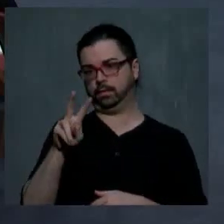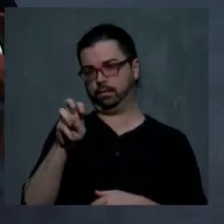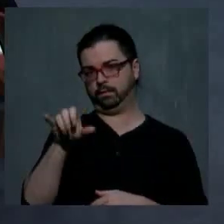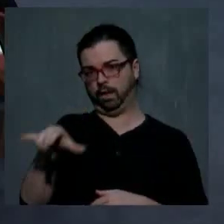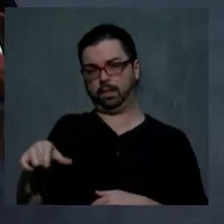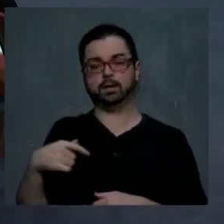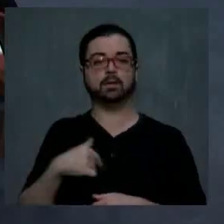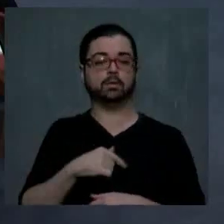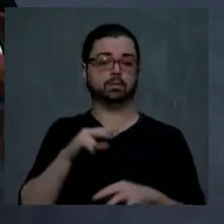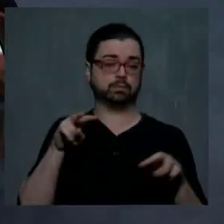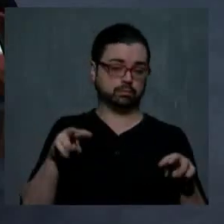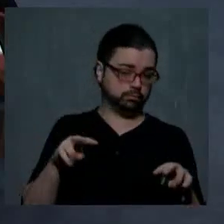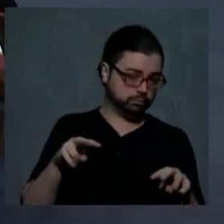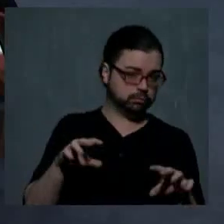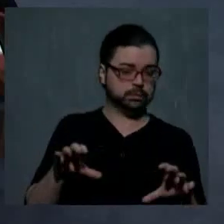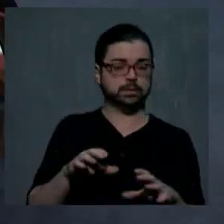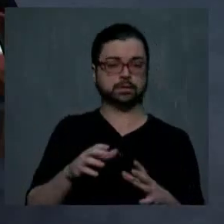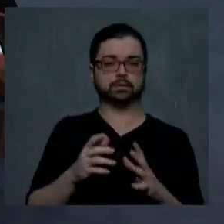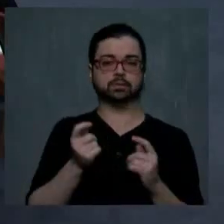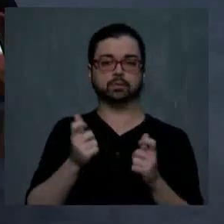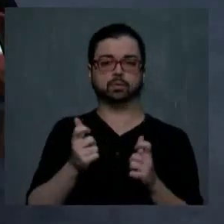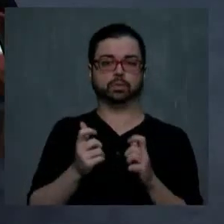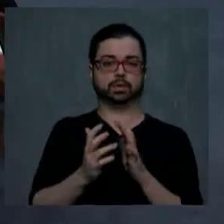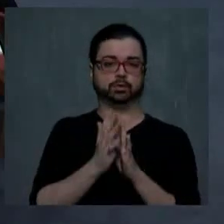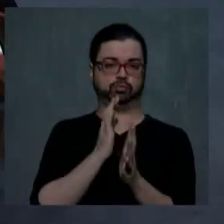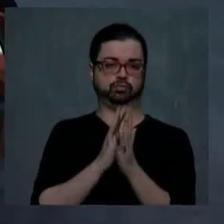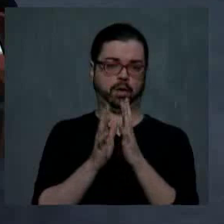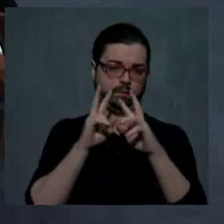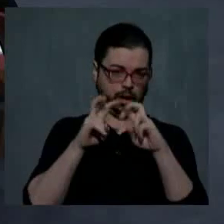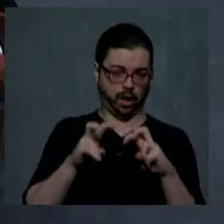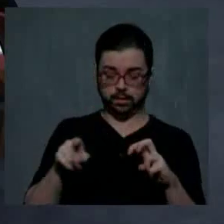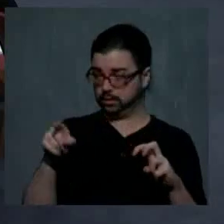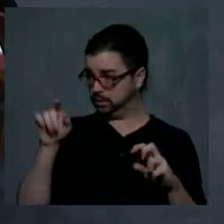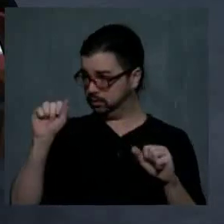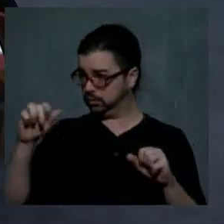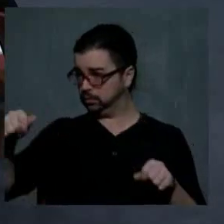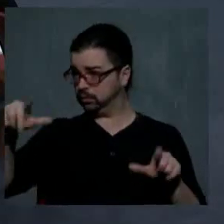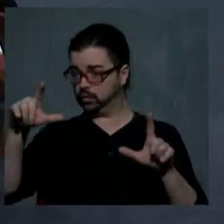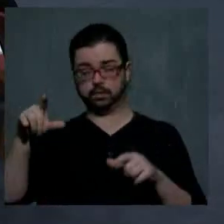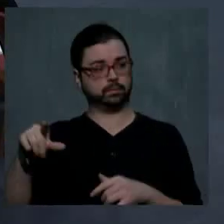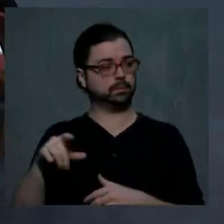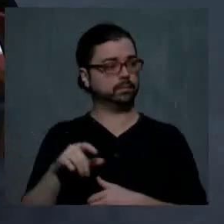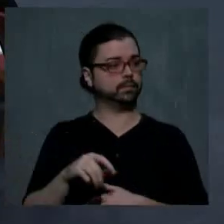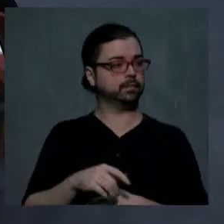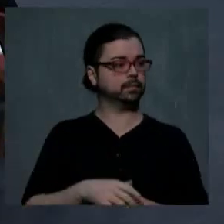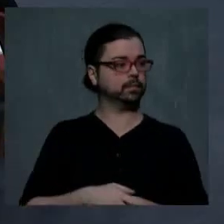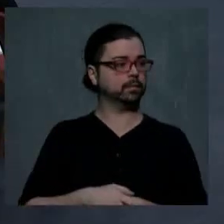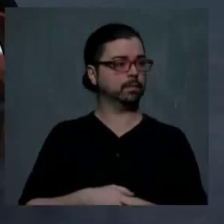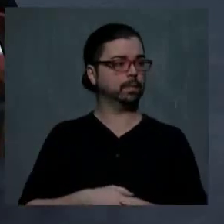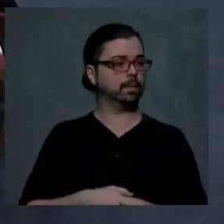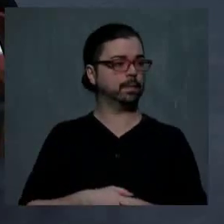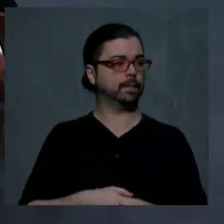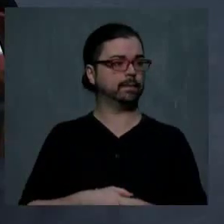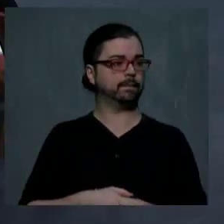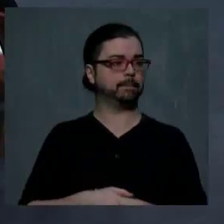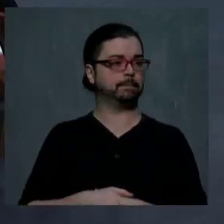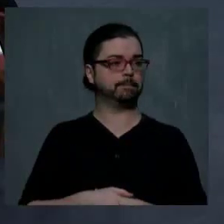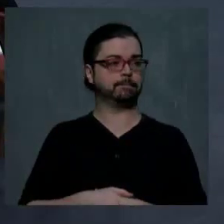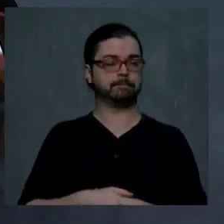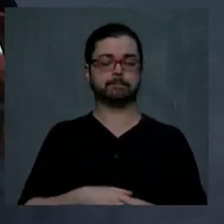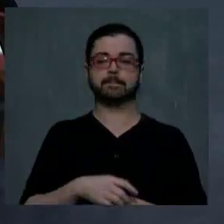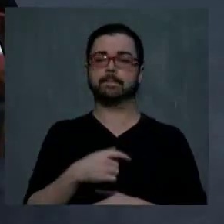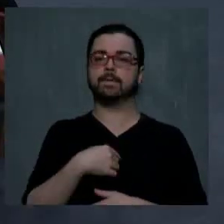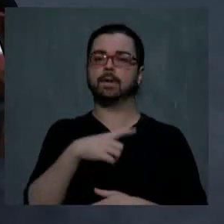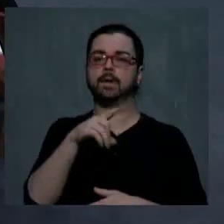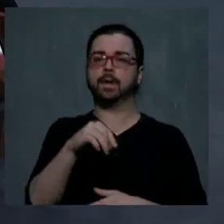do a quick traffic analysis for us, and Ernie can hit that really quickly if I ask him to do that, if you're still there, Ernie. And I do think